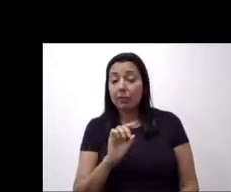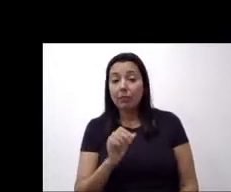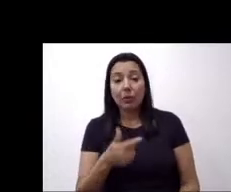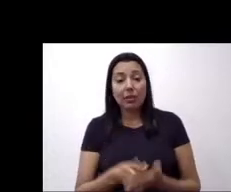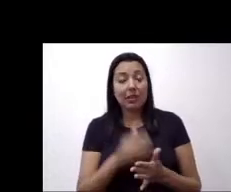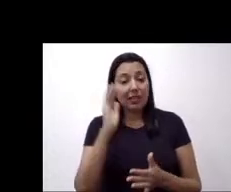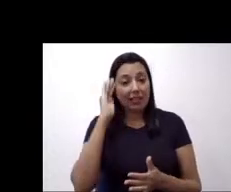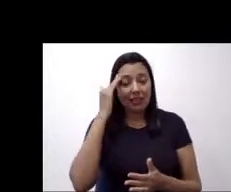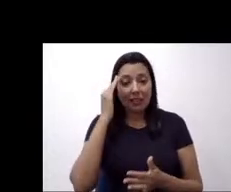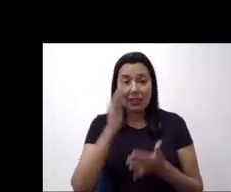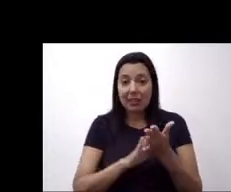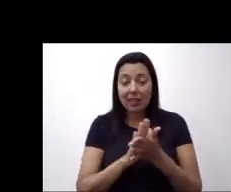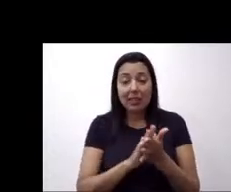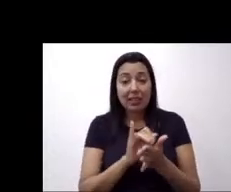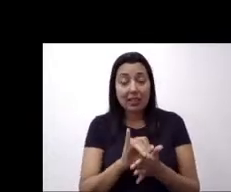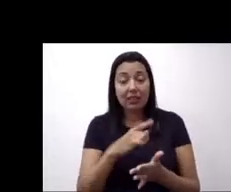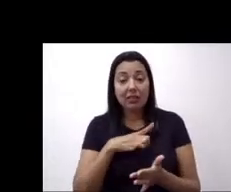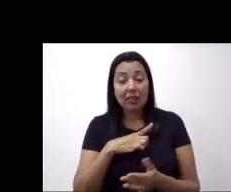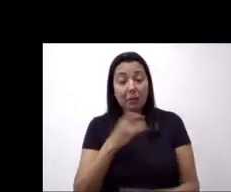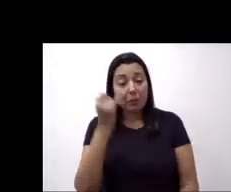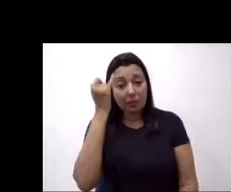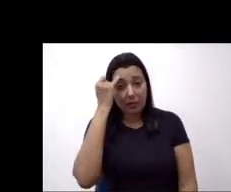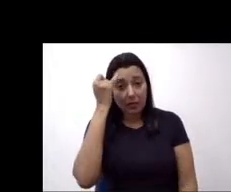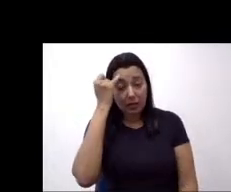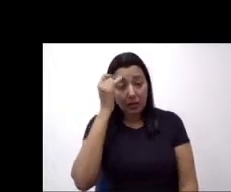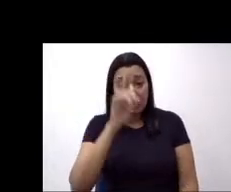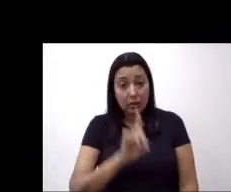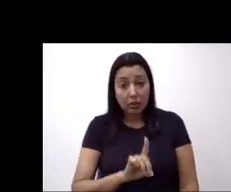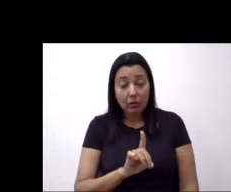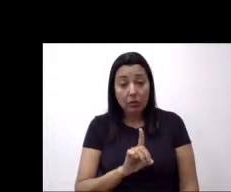the idea that the director of department first tried to